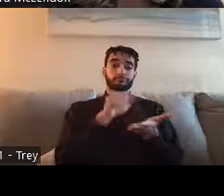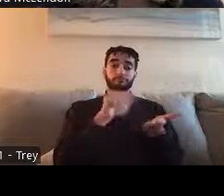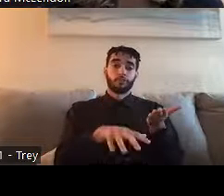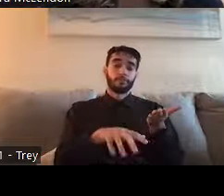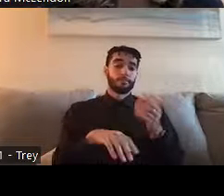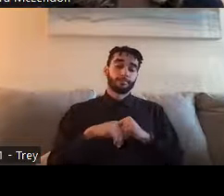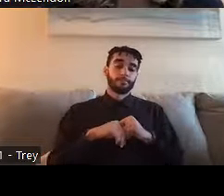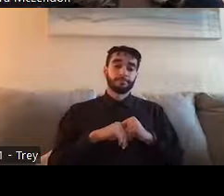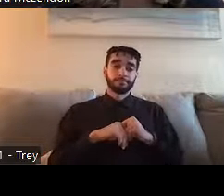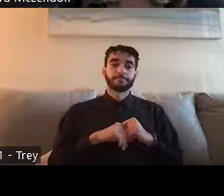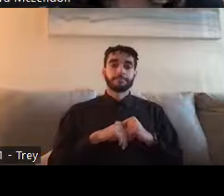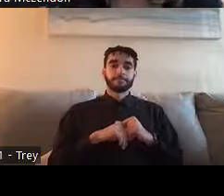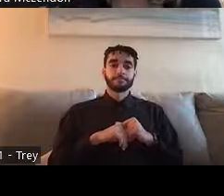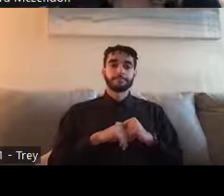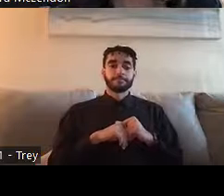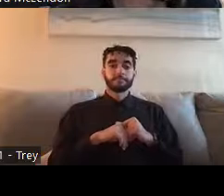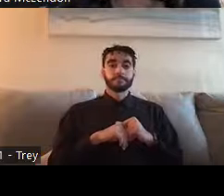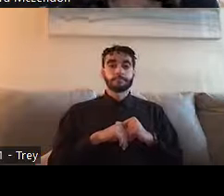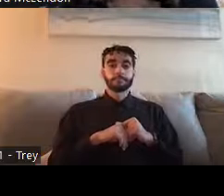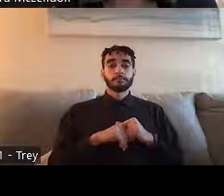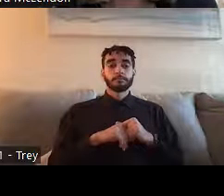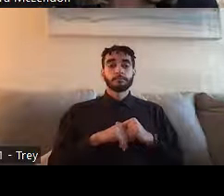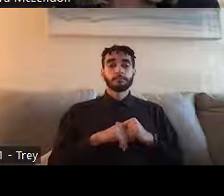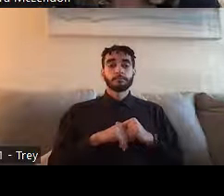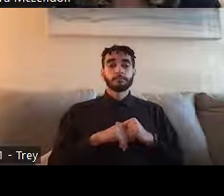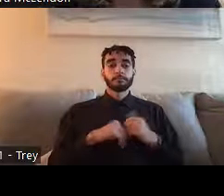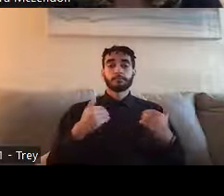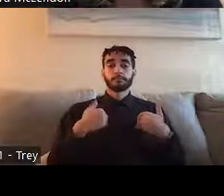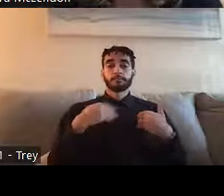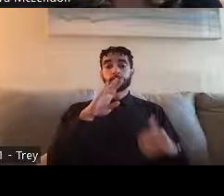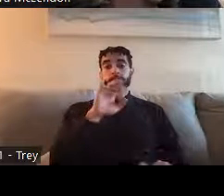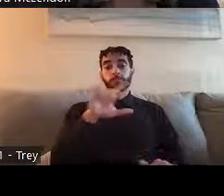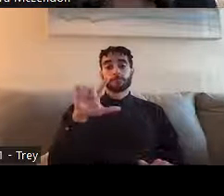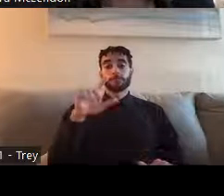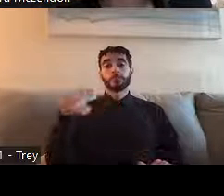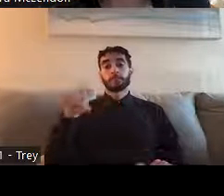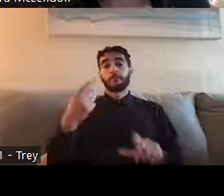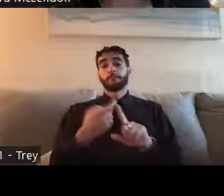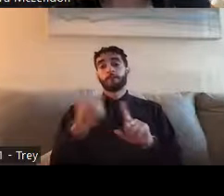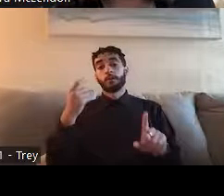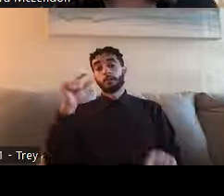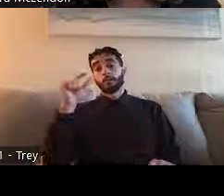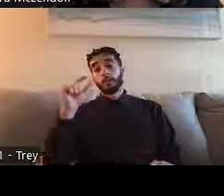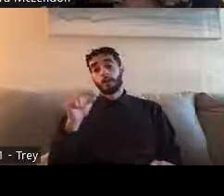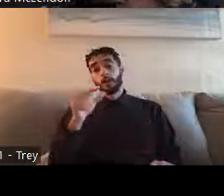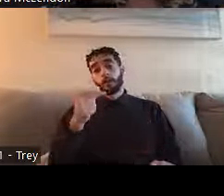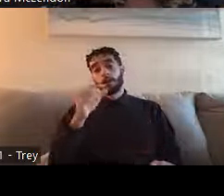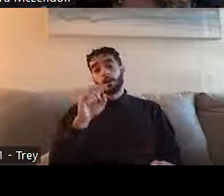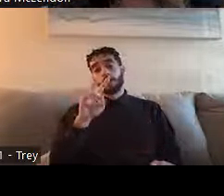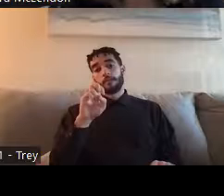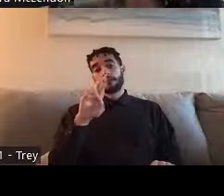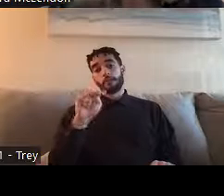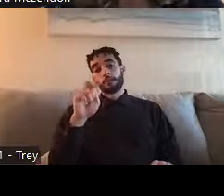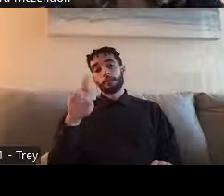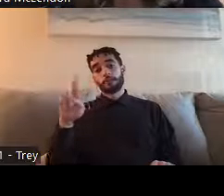slide. And then we have some bills here that were signed by the governor. Again, SB